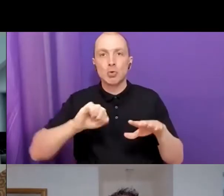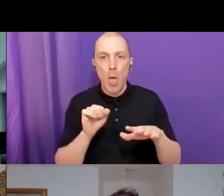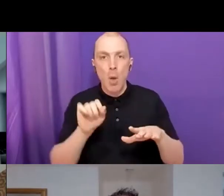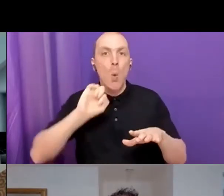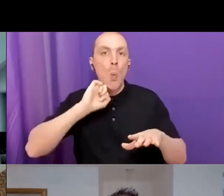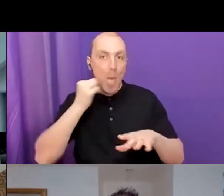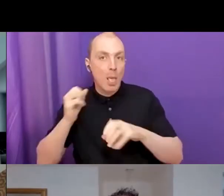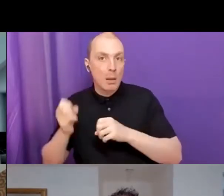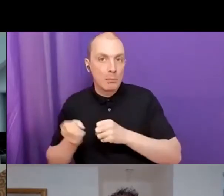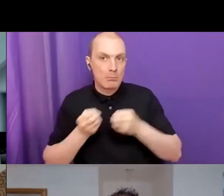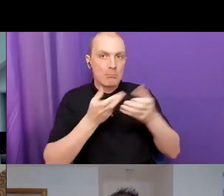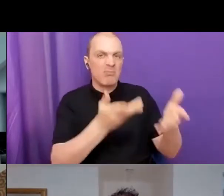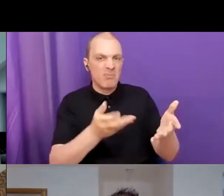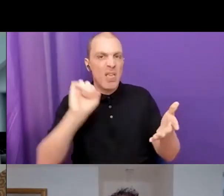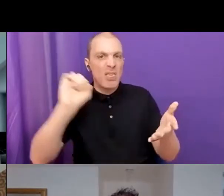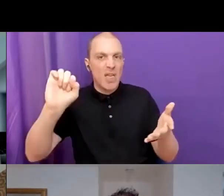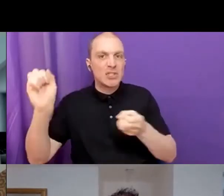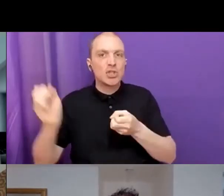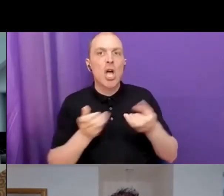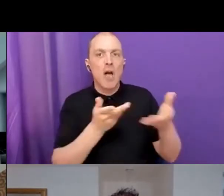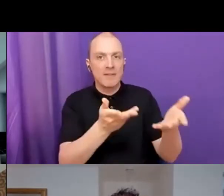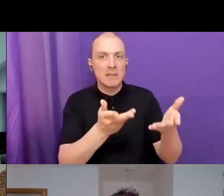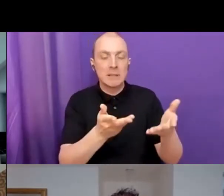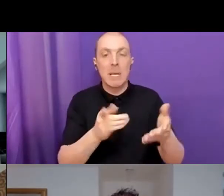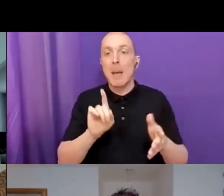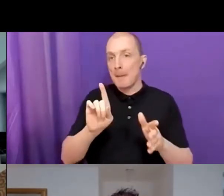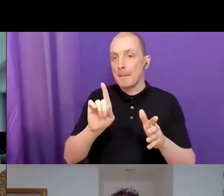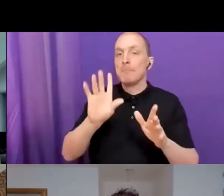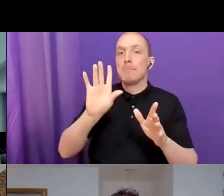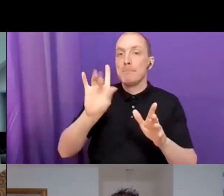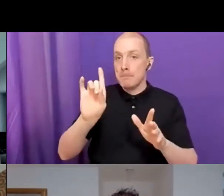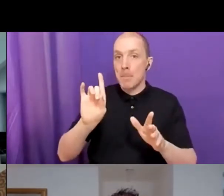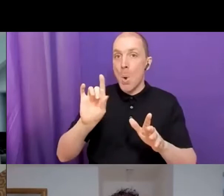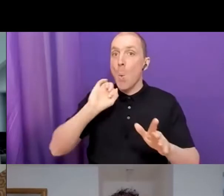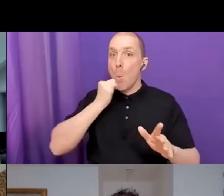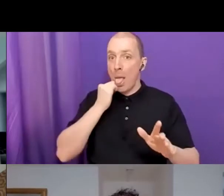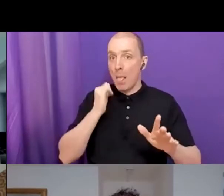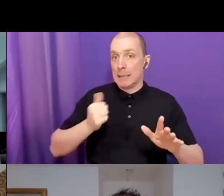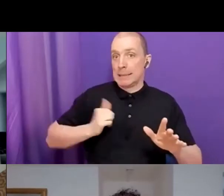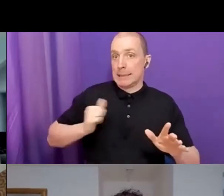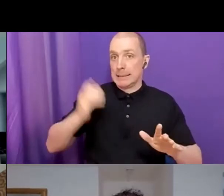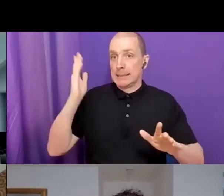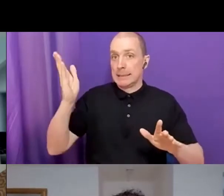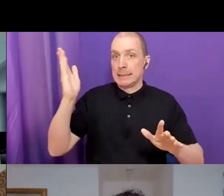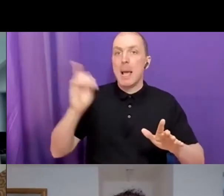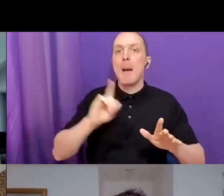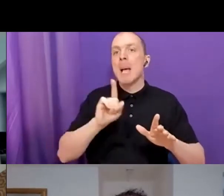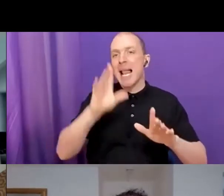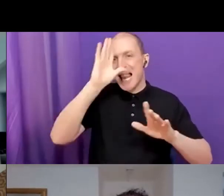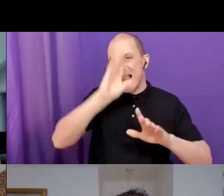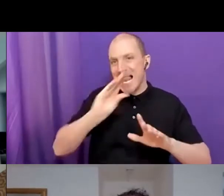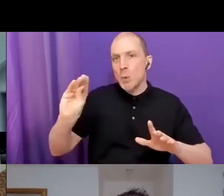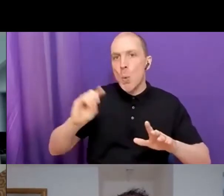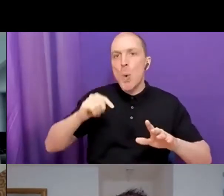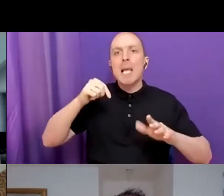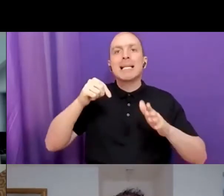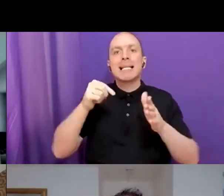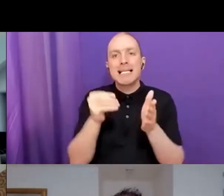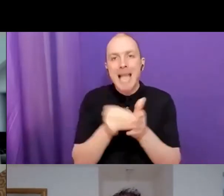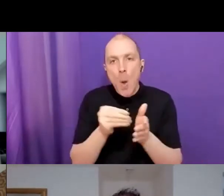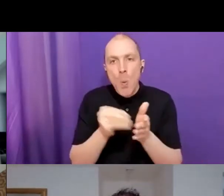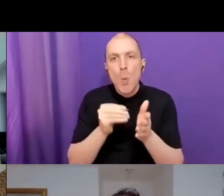just to highlight that we're still in the discovery phase of the project, and all feedback received today will be logged and considered as part